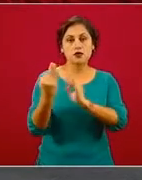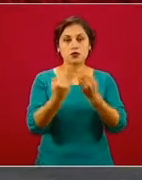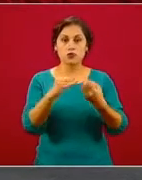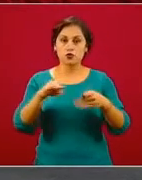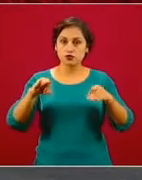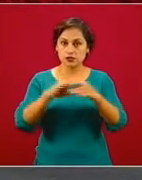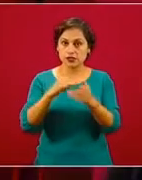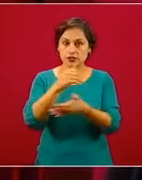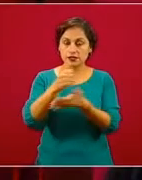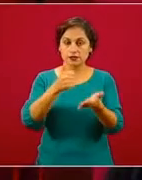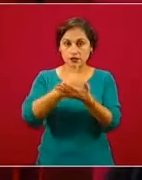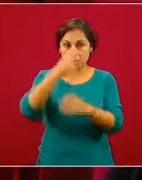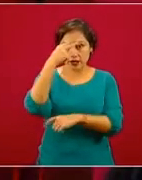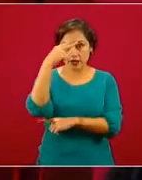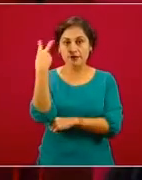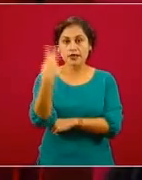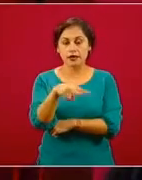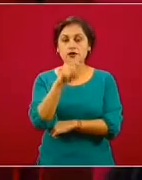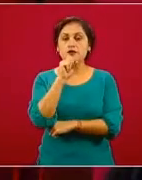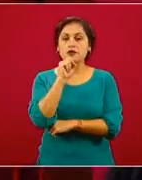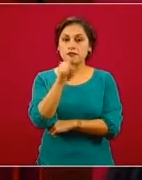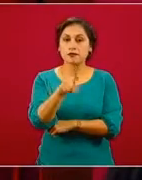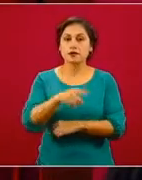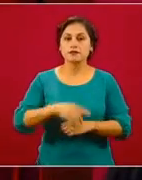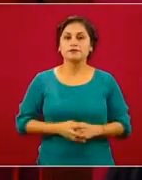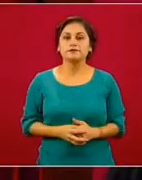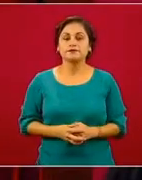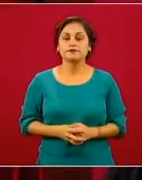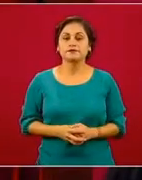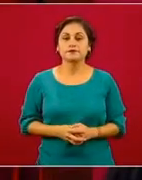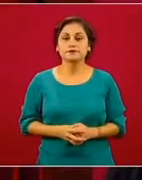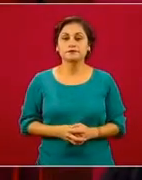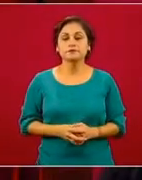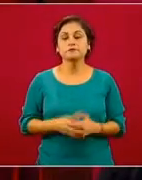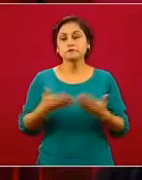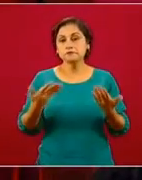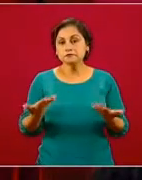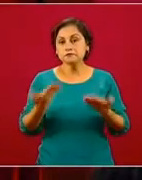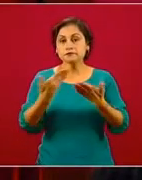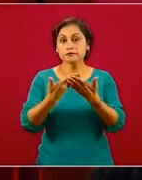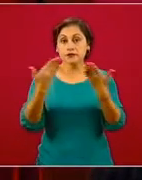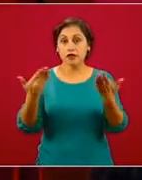that includes Mexico City and the Valley of Mexico and surrounding areas.